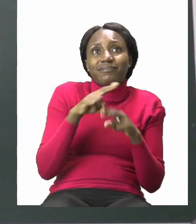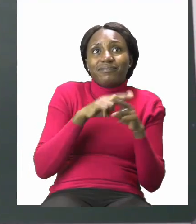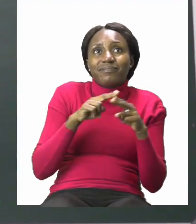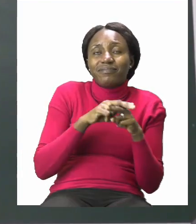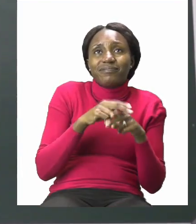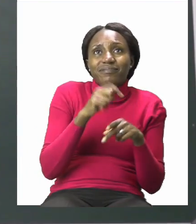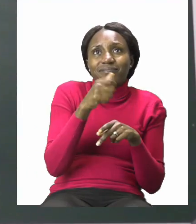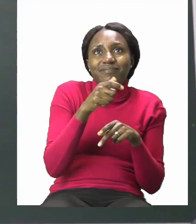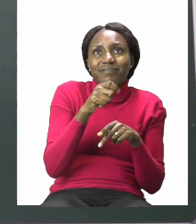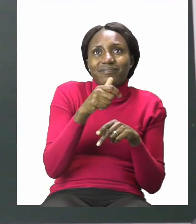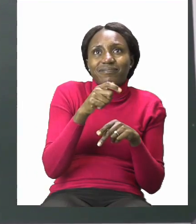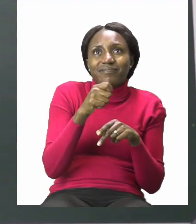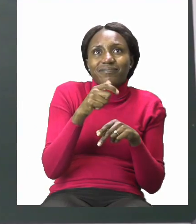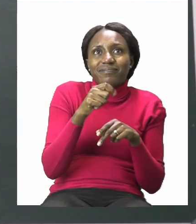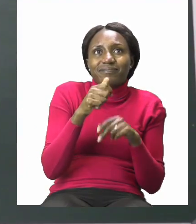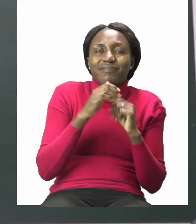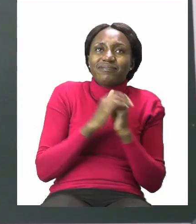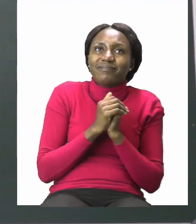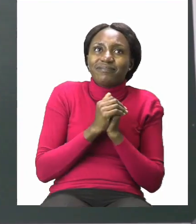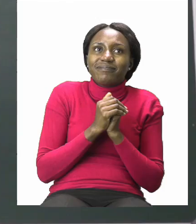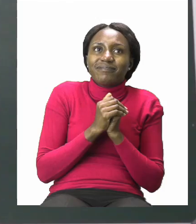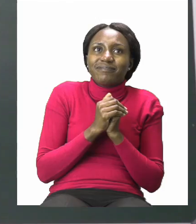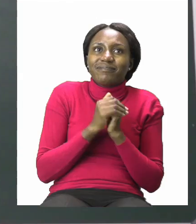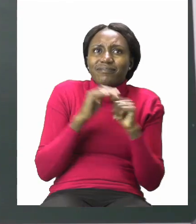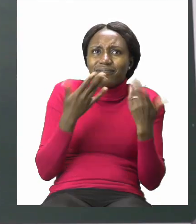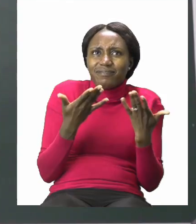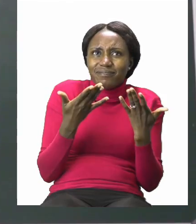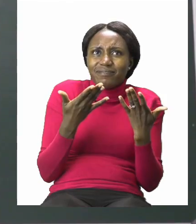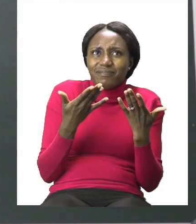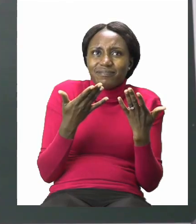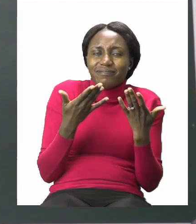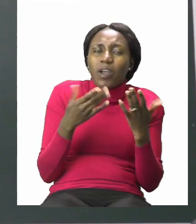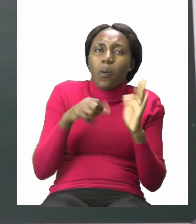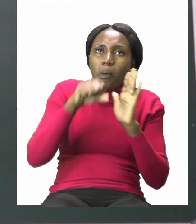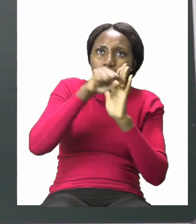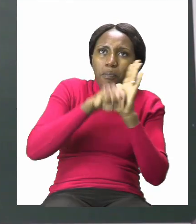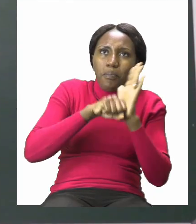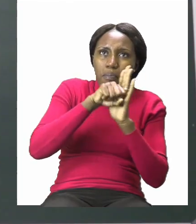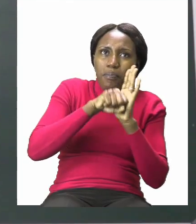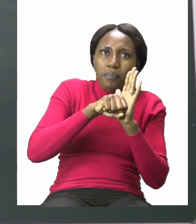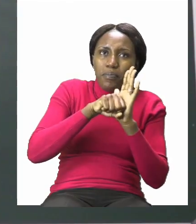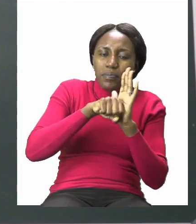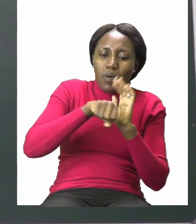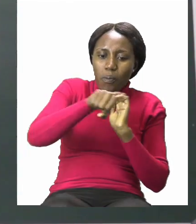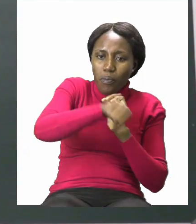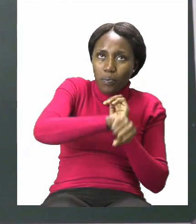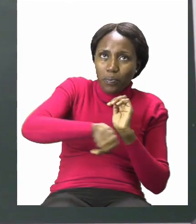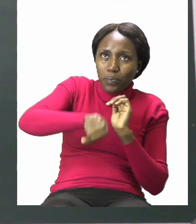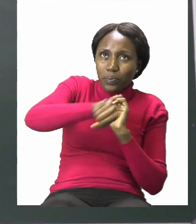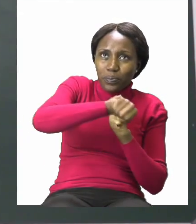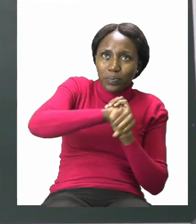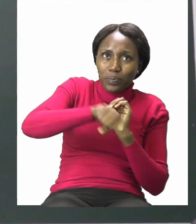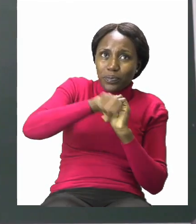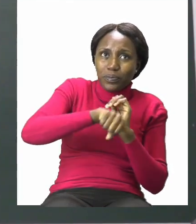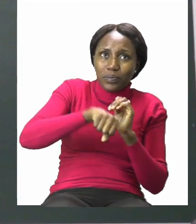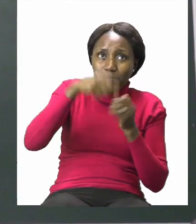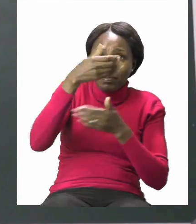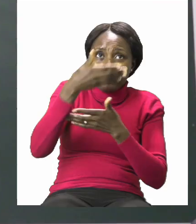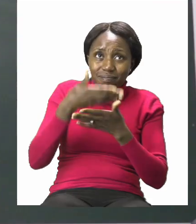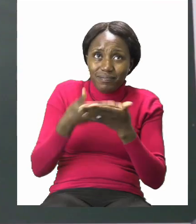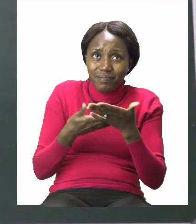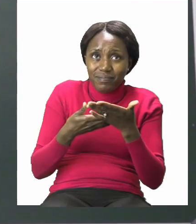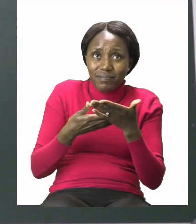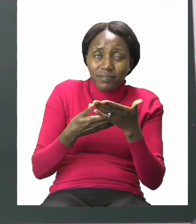So, I'm going to start by putting my glue. Remember, boys and girls, glue is not something to play